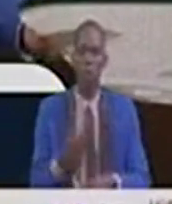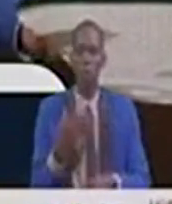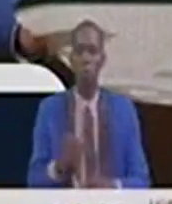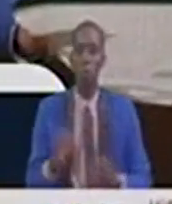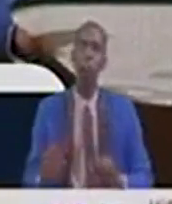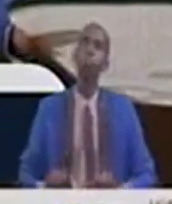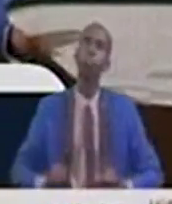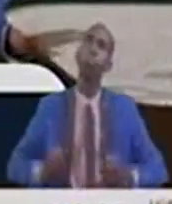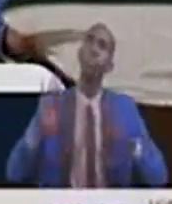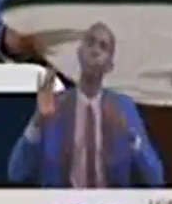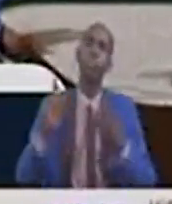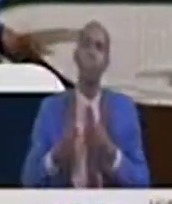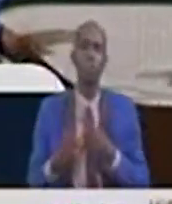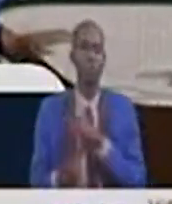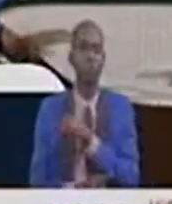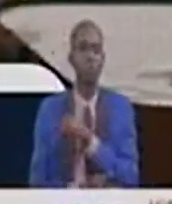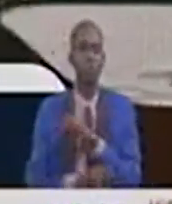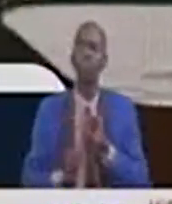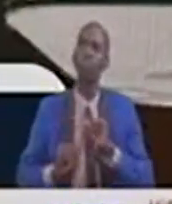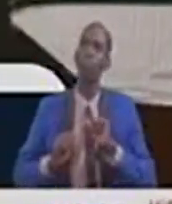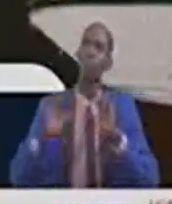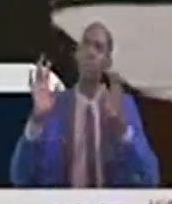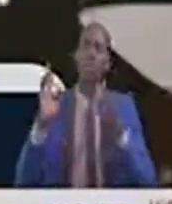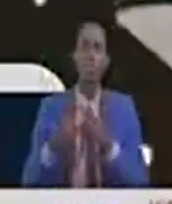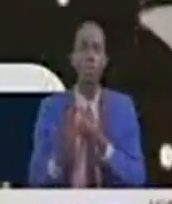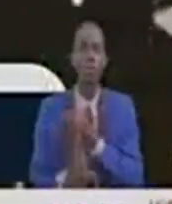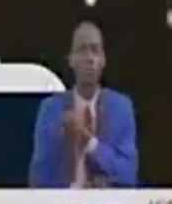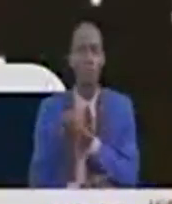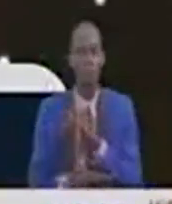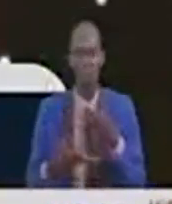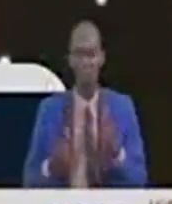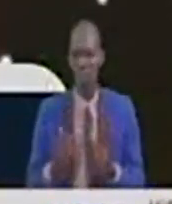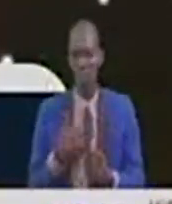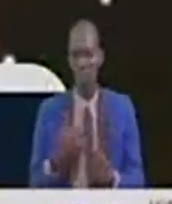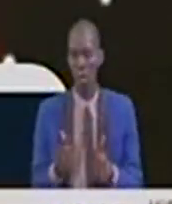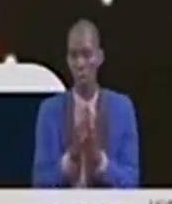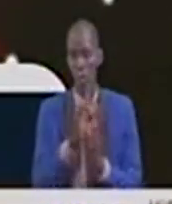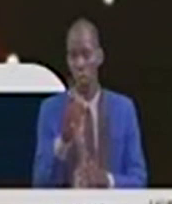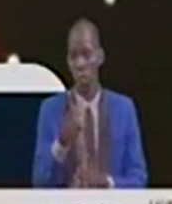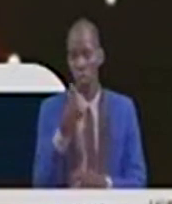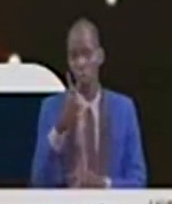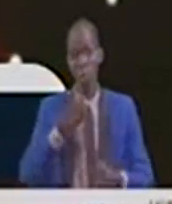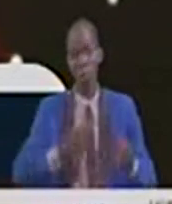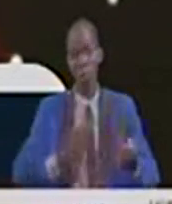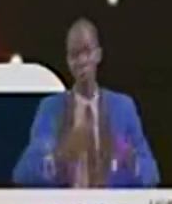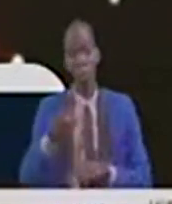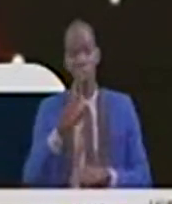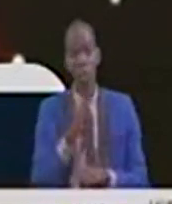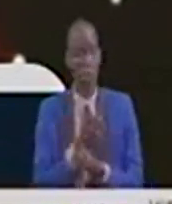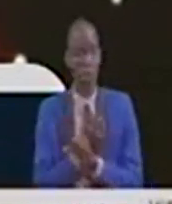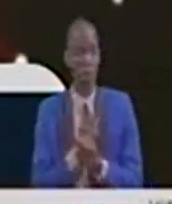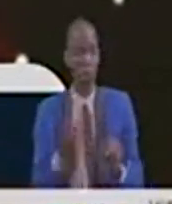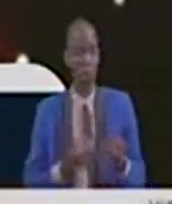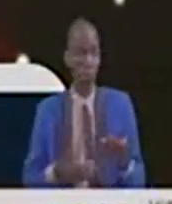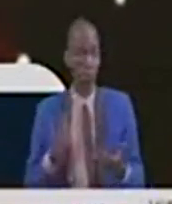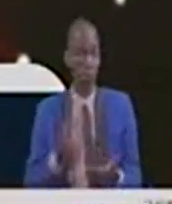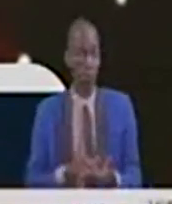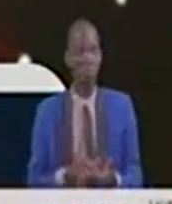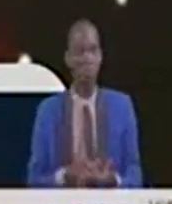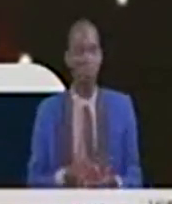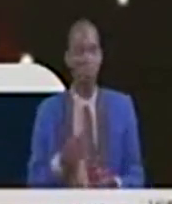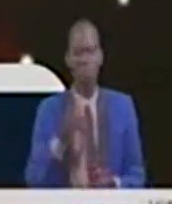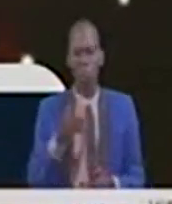to temptation. Yielding to temptation. Let me ask you. You say you're born again. You have a